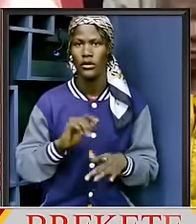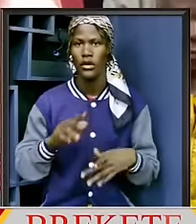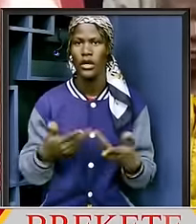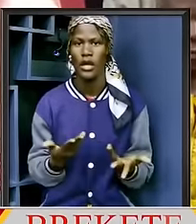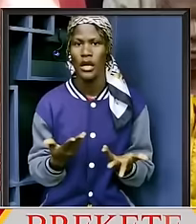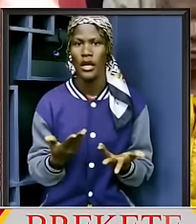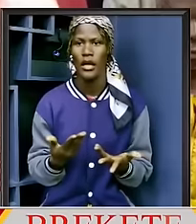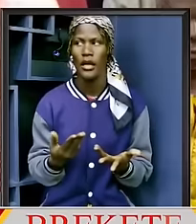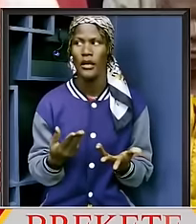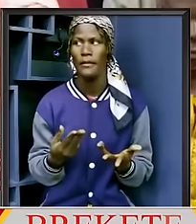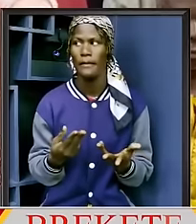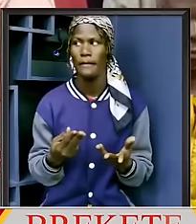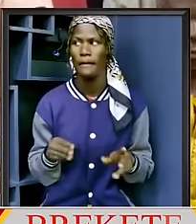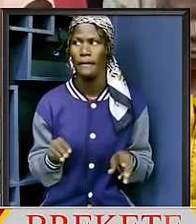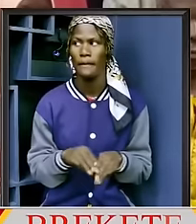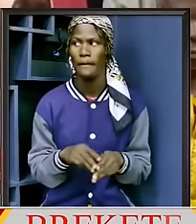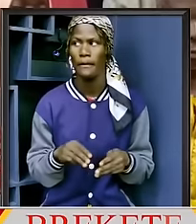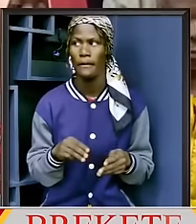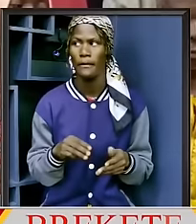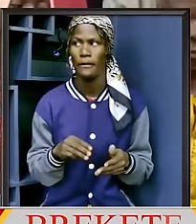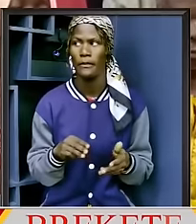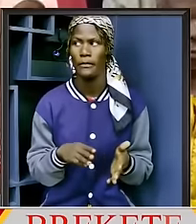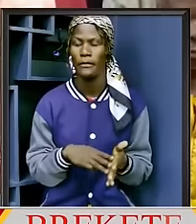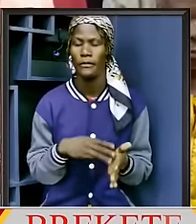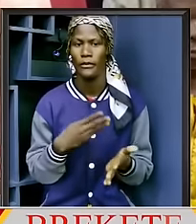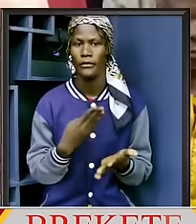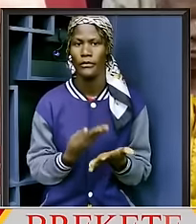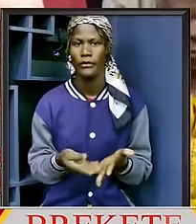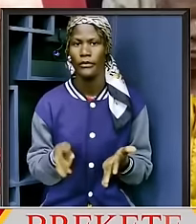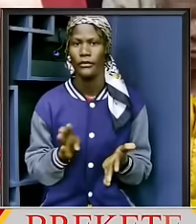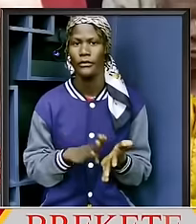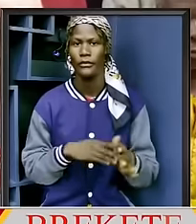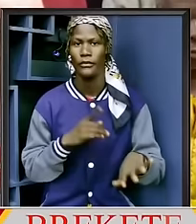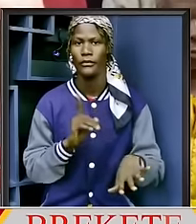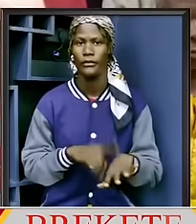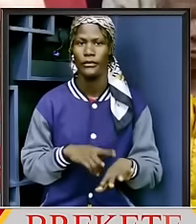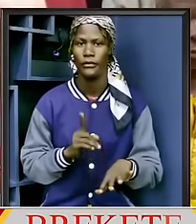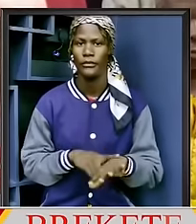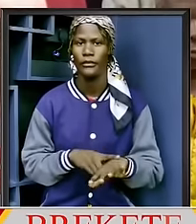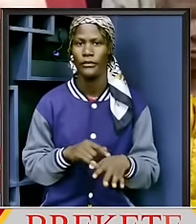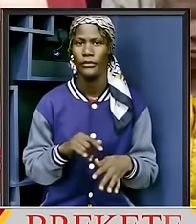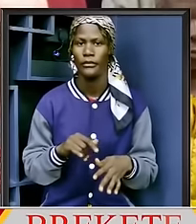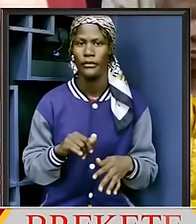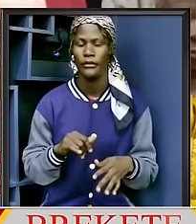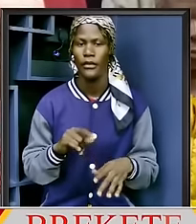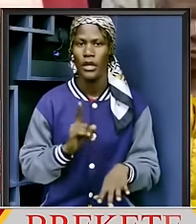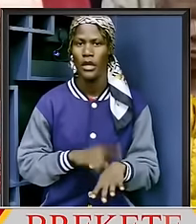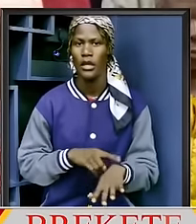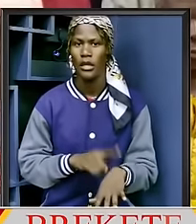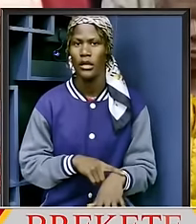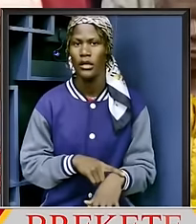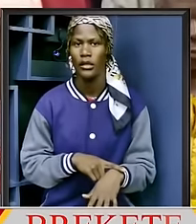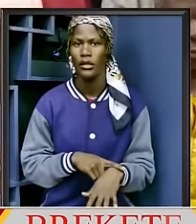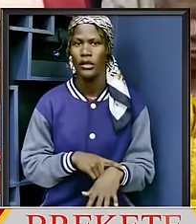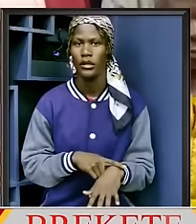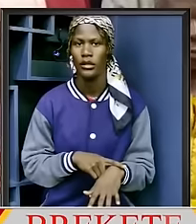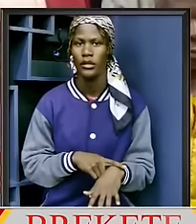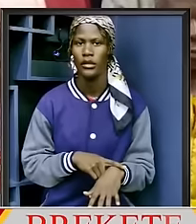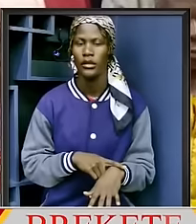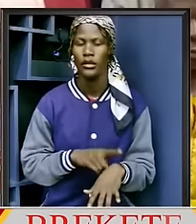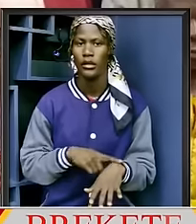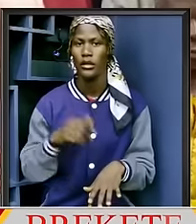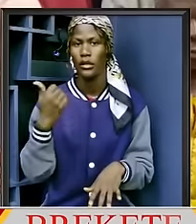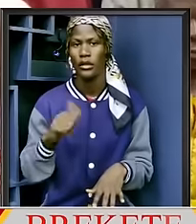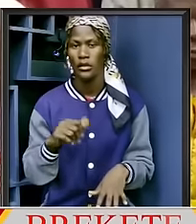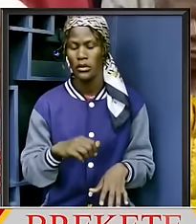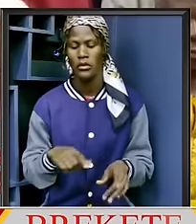And then they scheduled that this morning by 10 o'clock, we will meet with the CP.